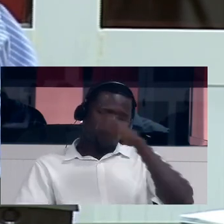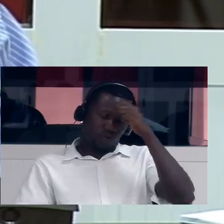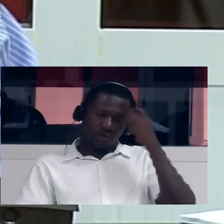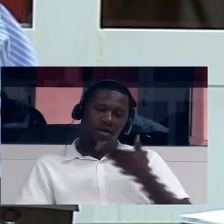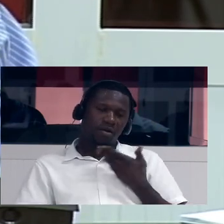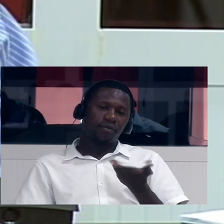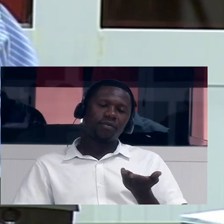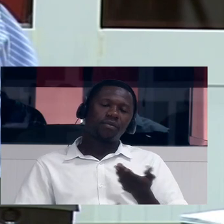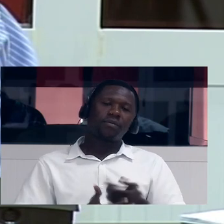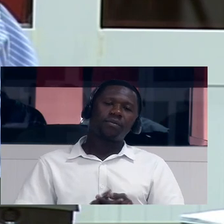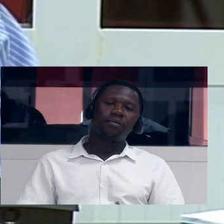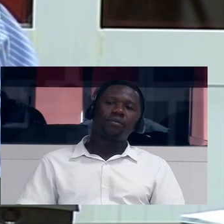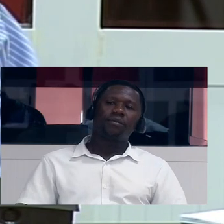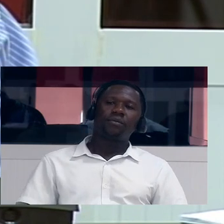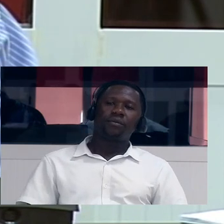And...